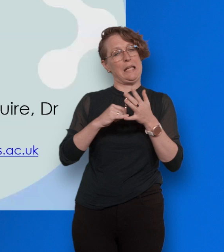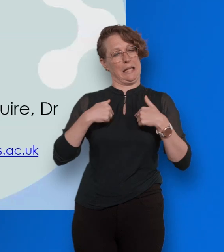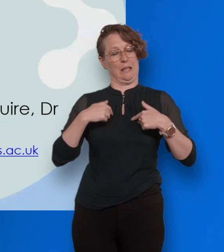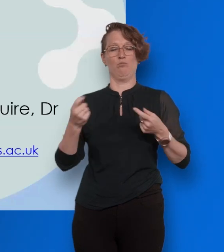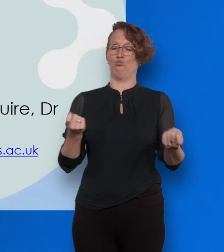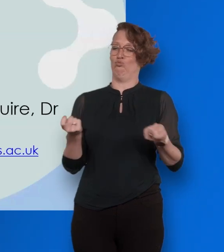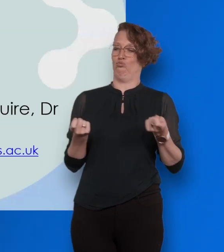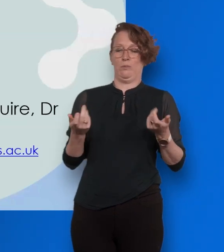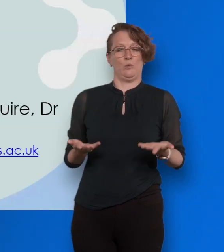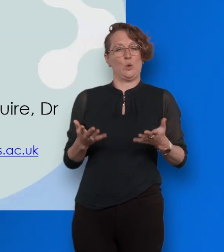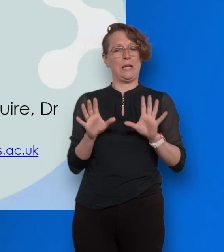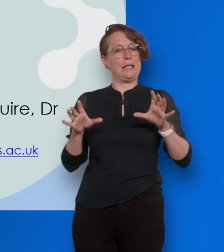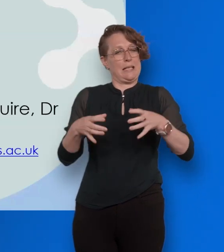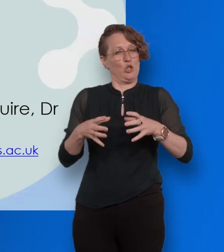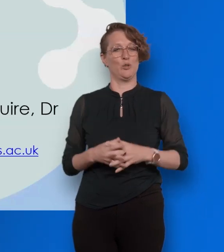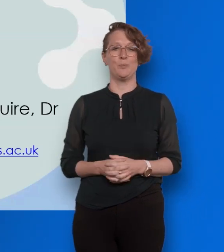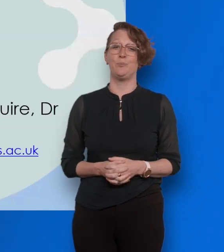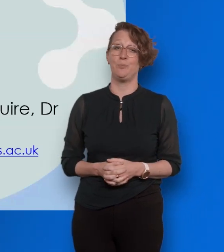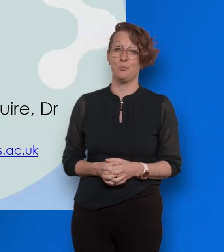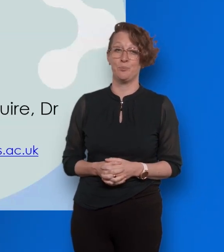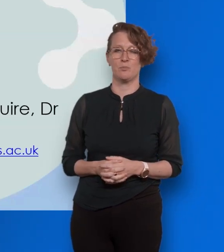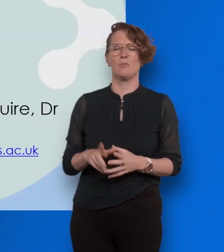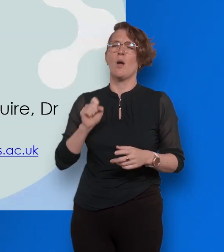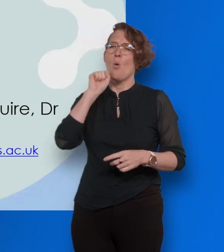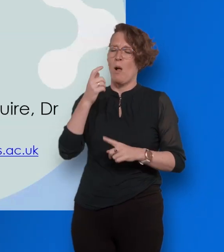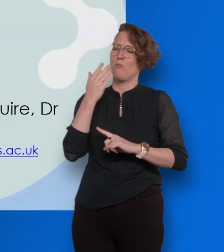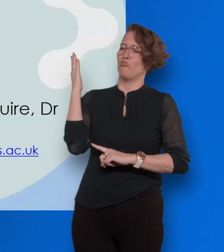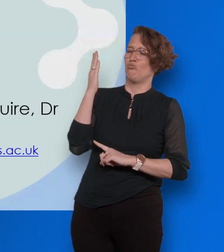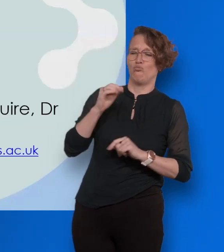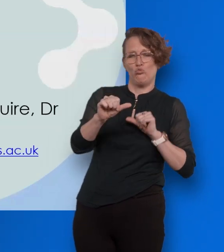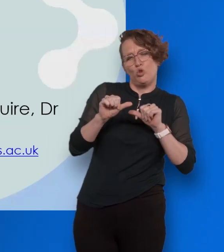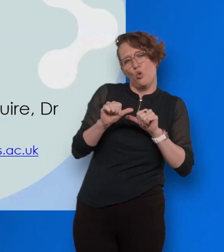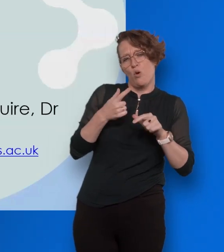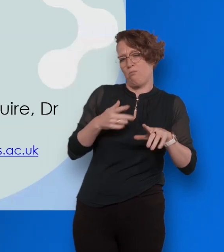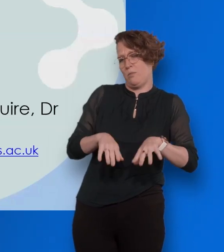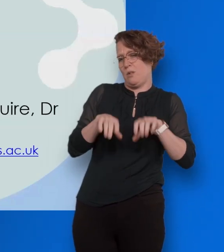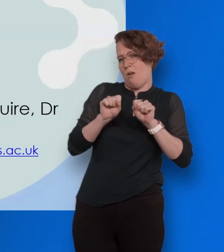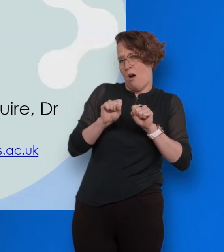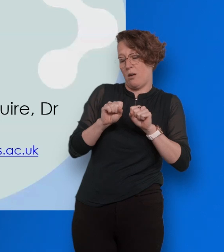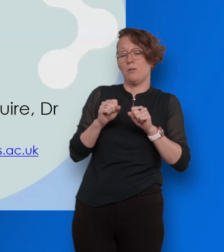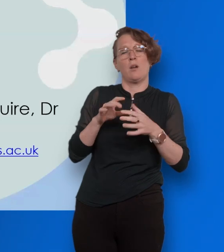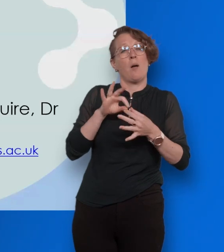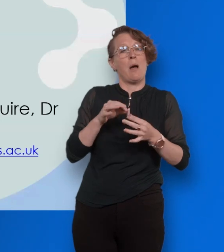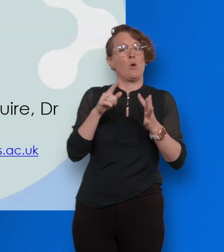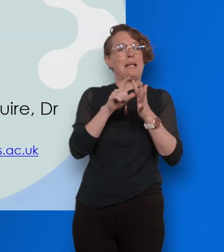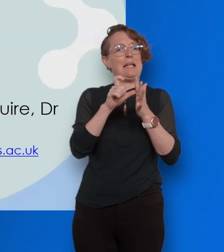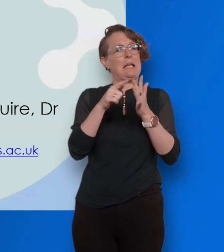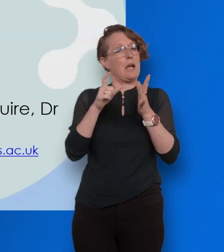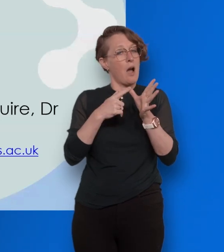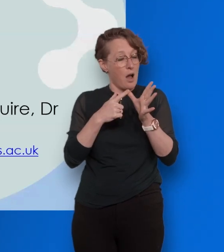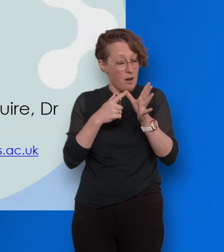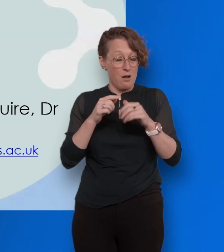session today, and I'll speak a little bit in the beginning about EDICa and